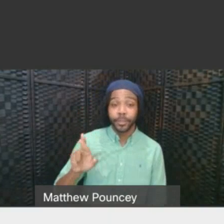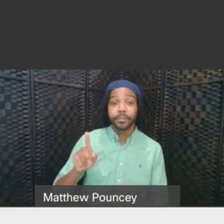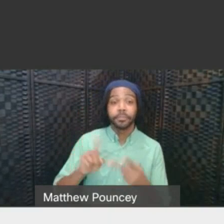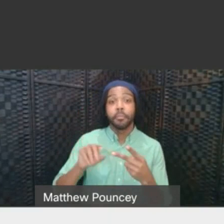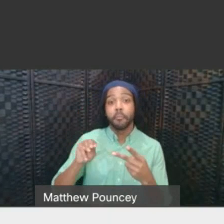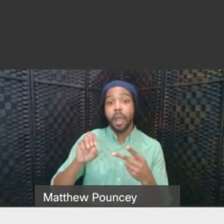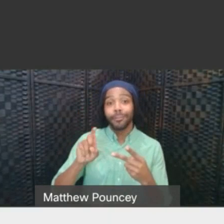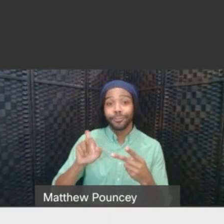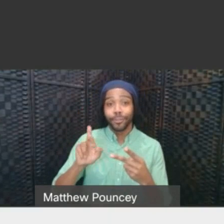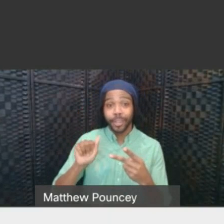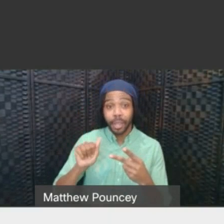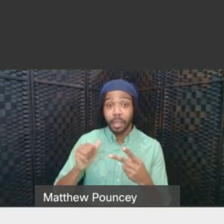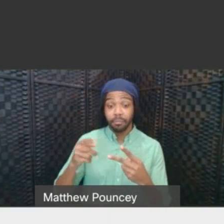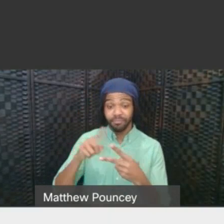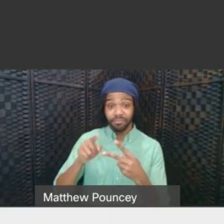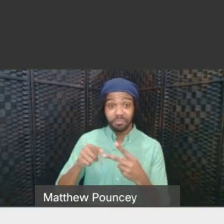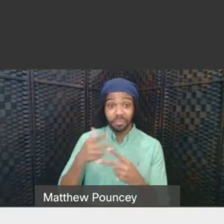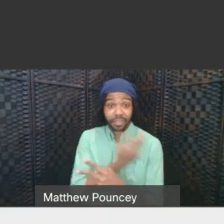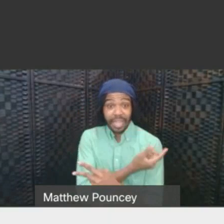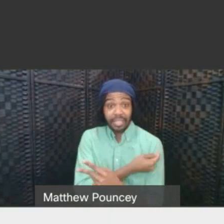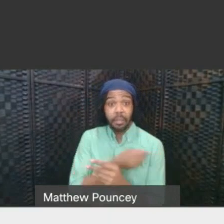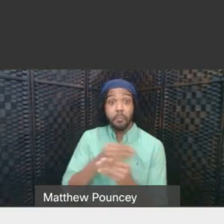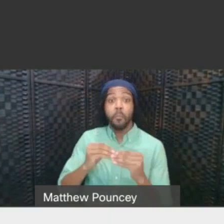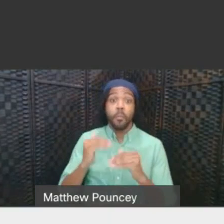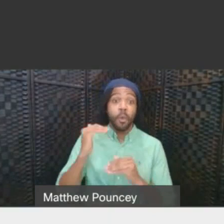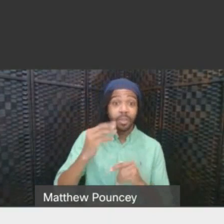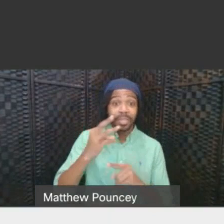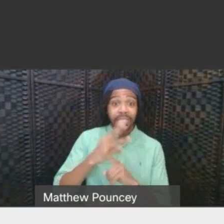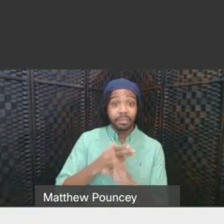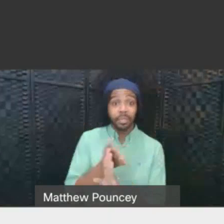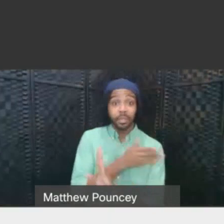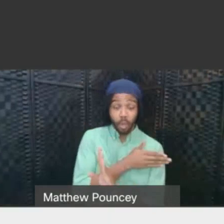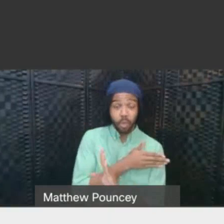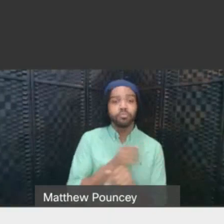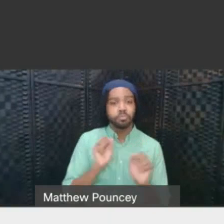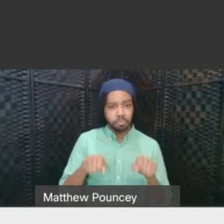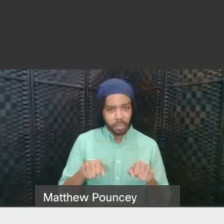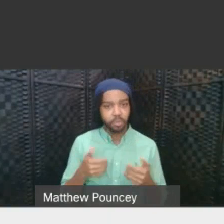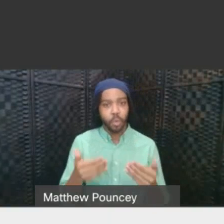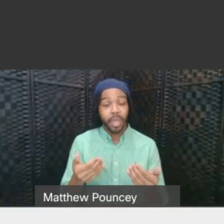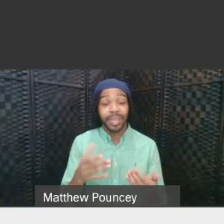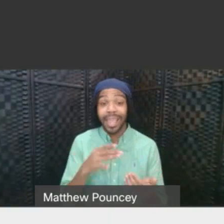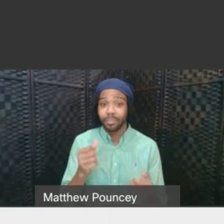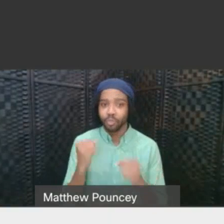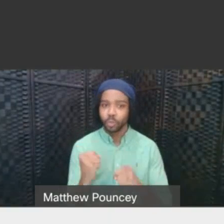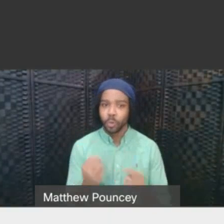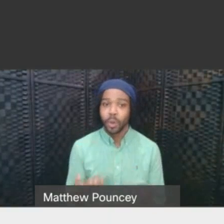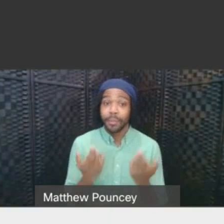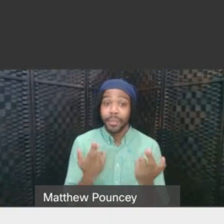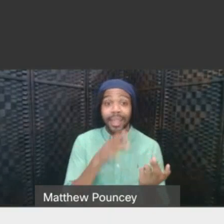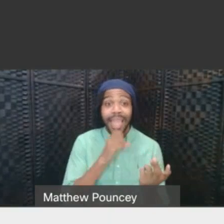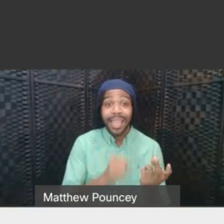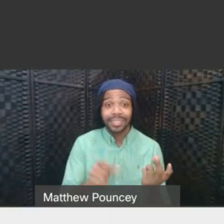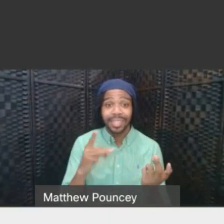ago, they are eligible, and it is recommended if you're over the age of 18 that you get a booster. And